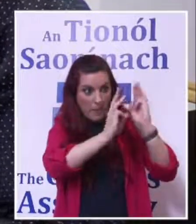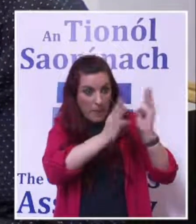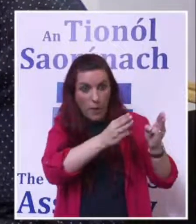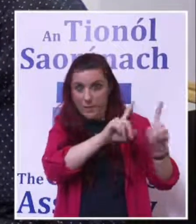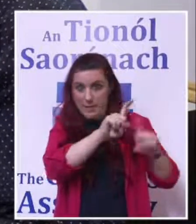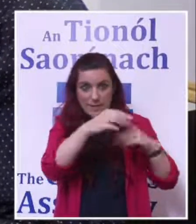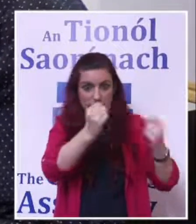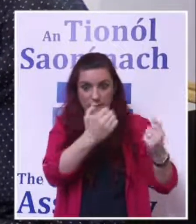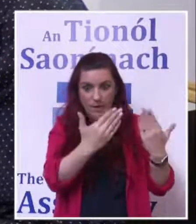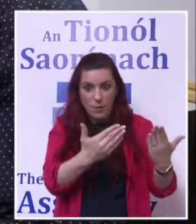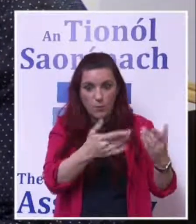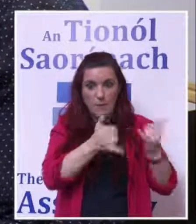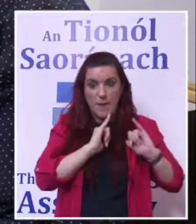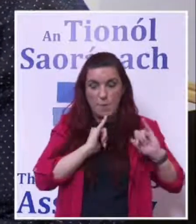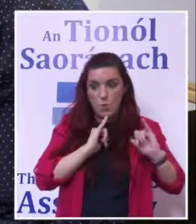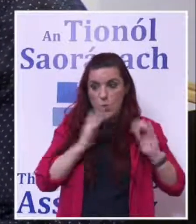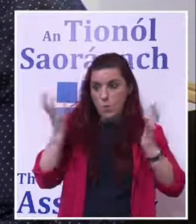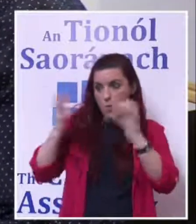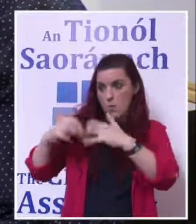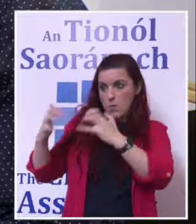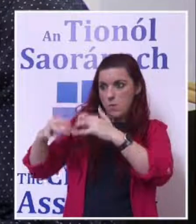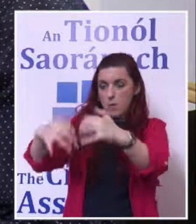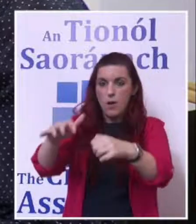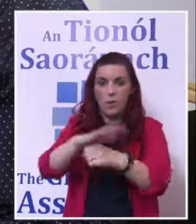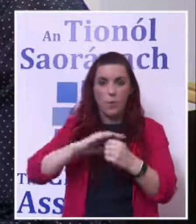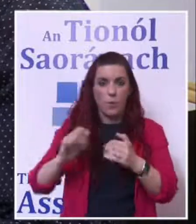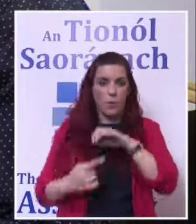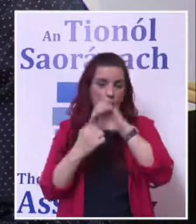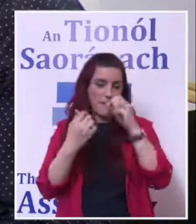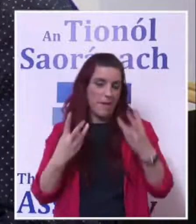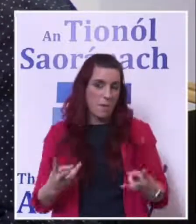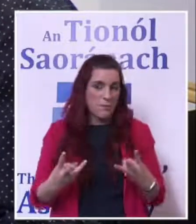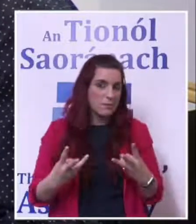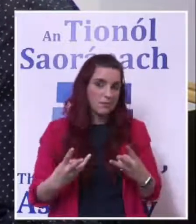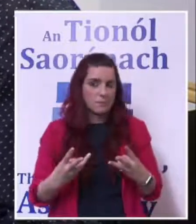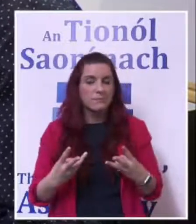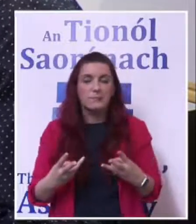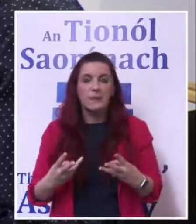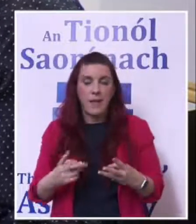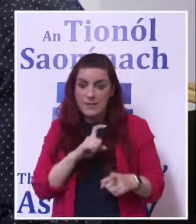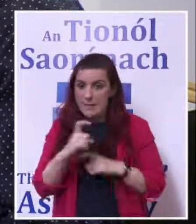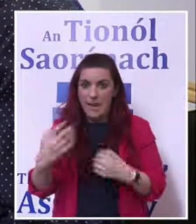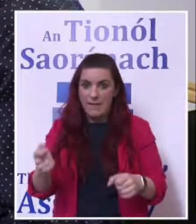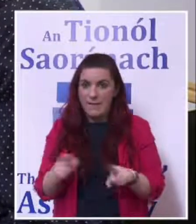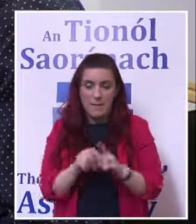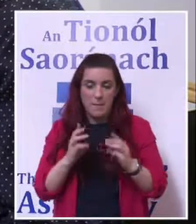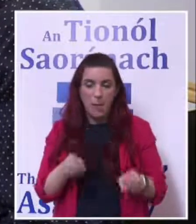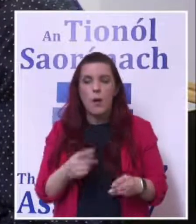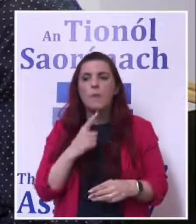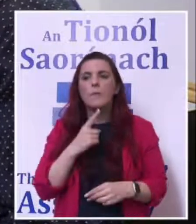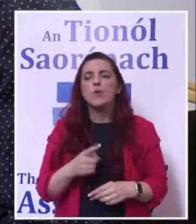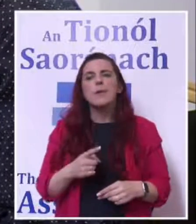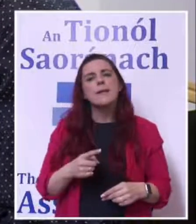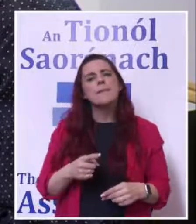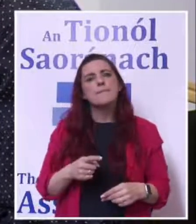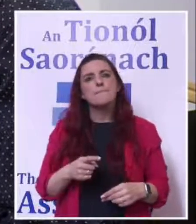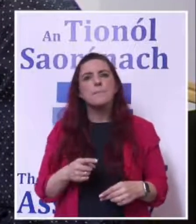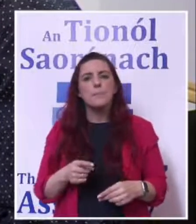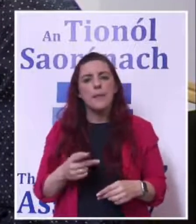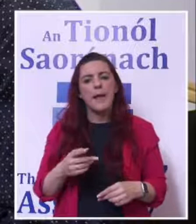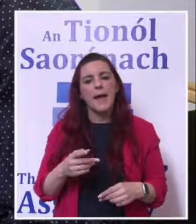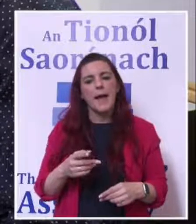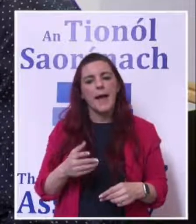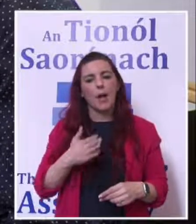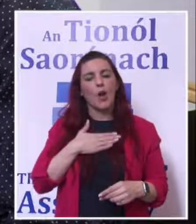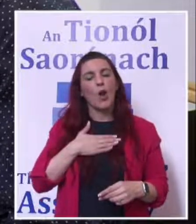to dissolve local authorities and bring in a commissioner in place, which Breed referred to if they don't agree a budget. So I'd love